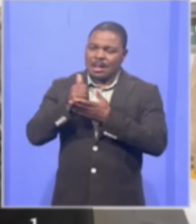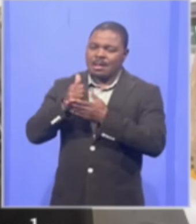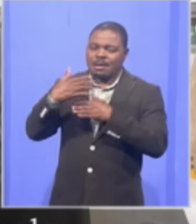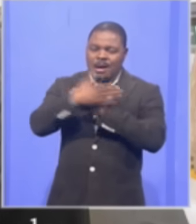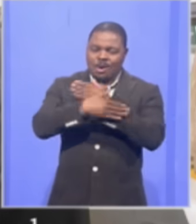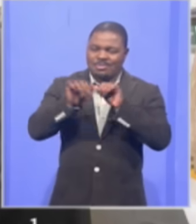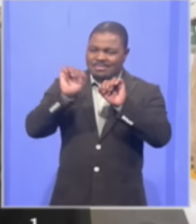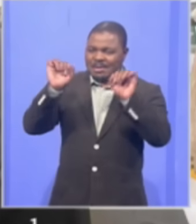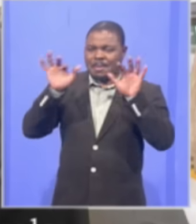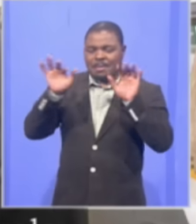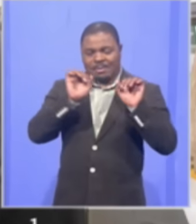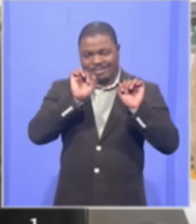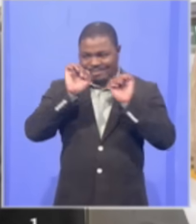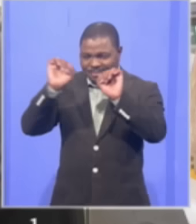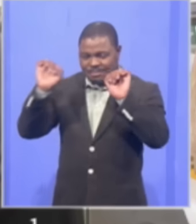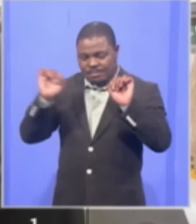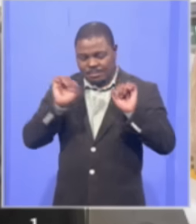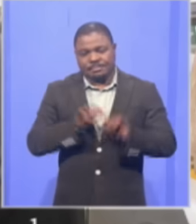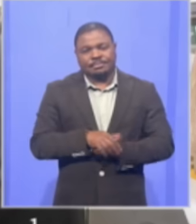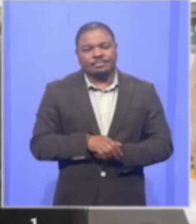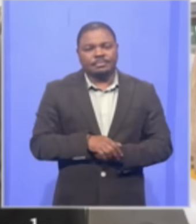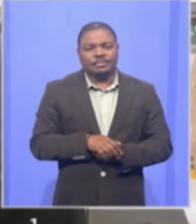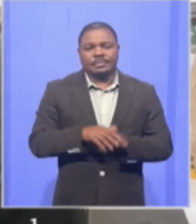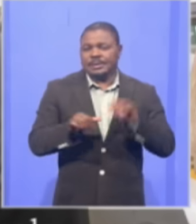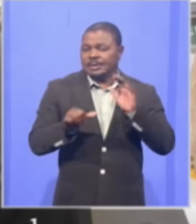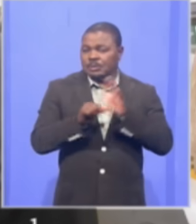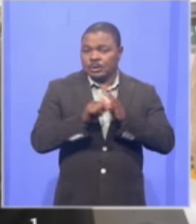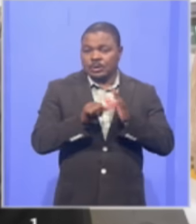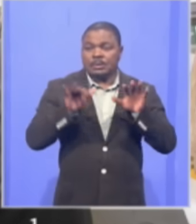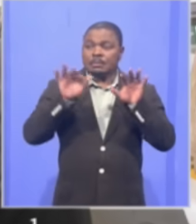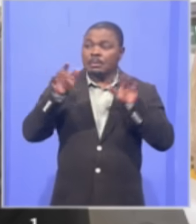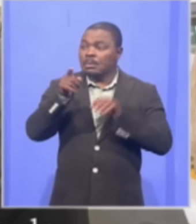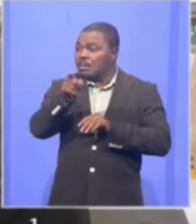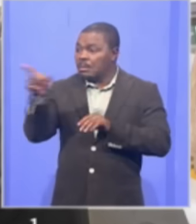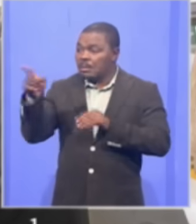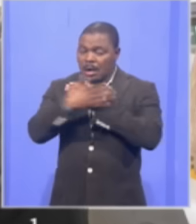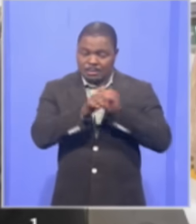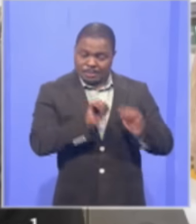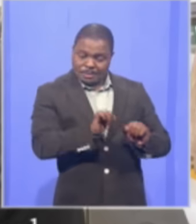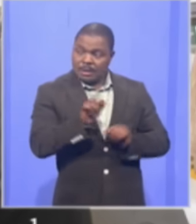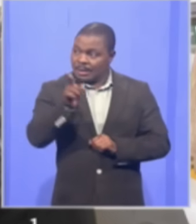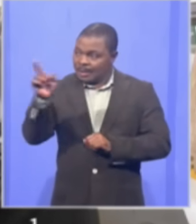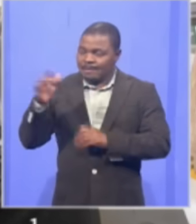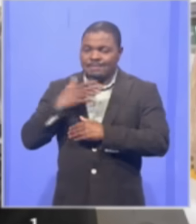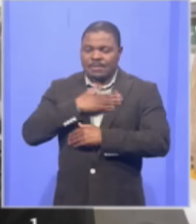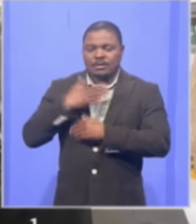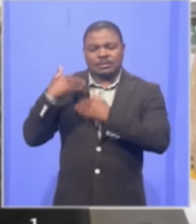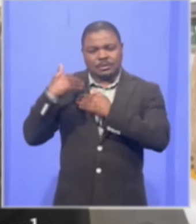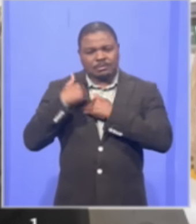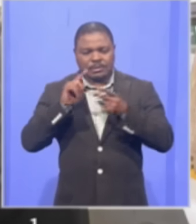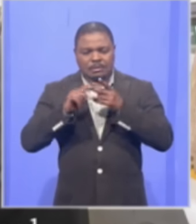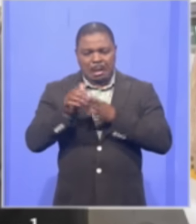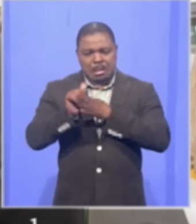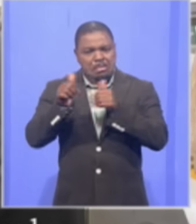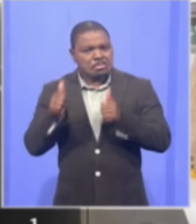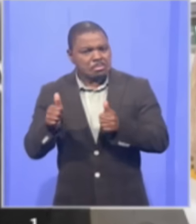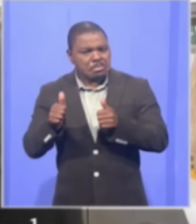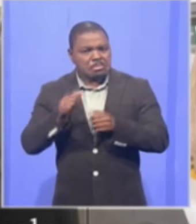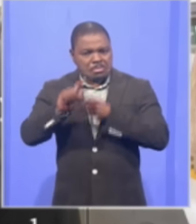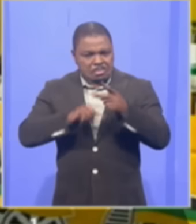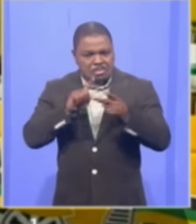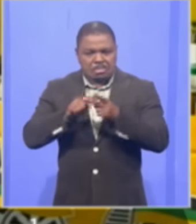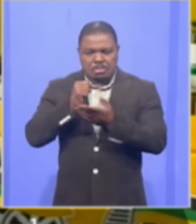very important that the people of the country feel secure and they feel that they are led for the betterment